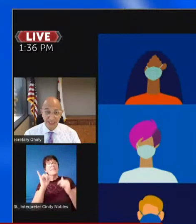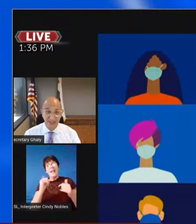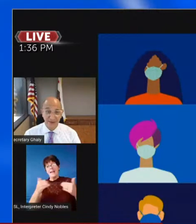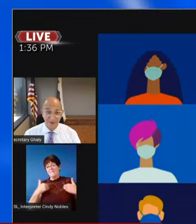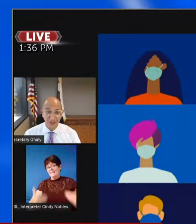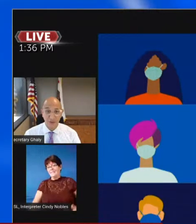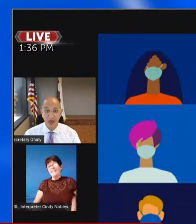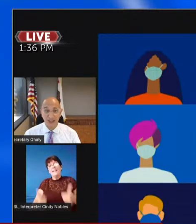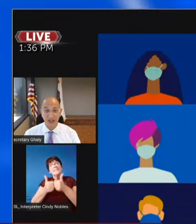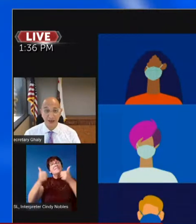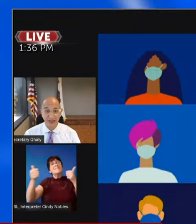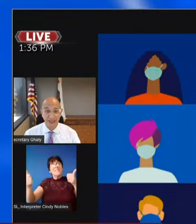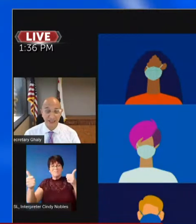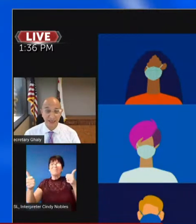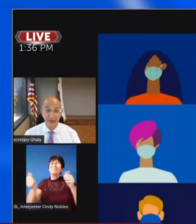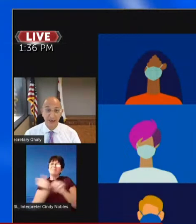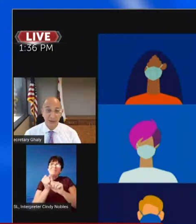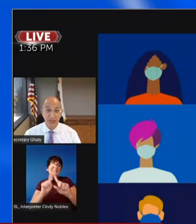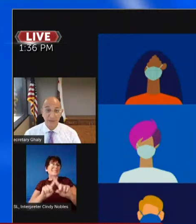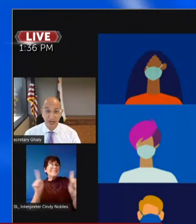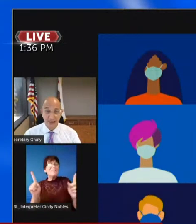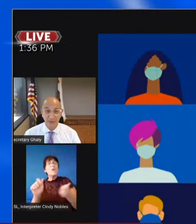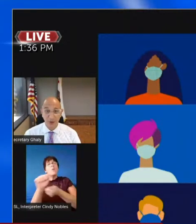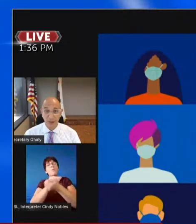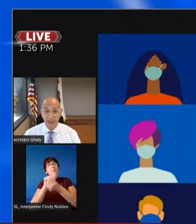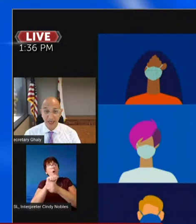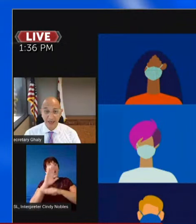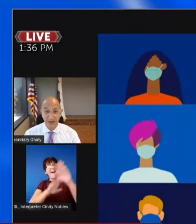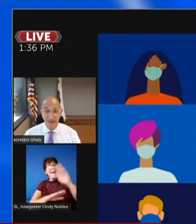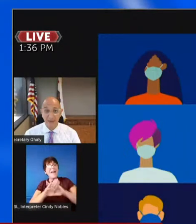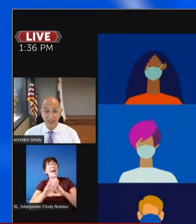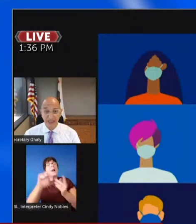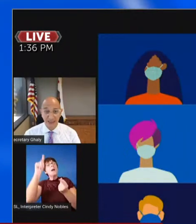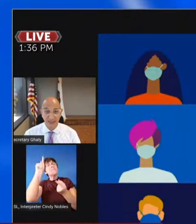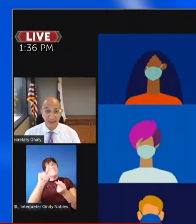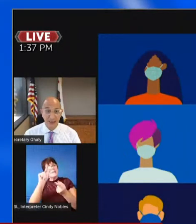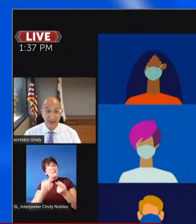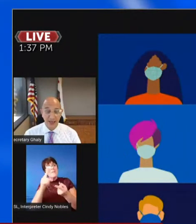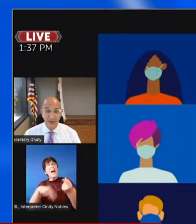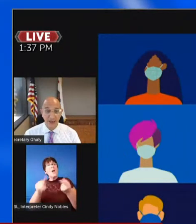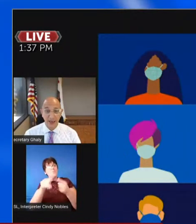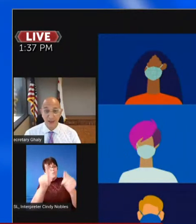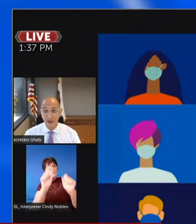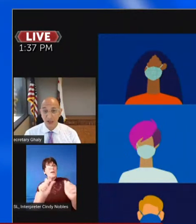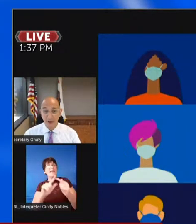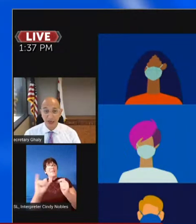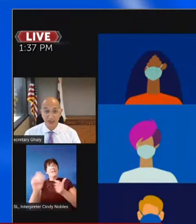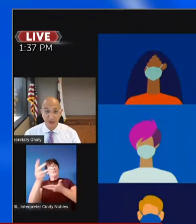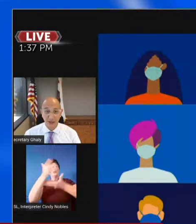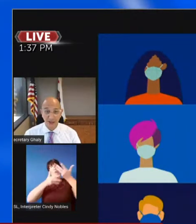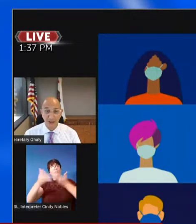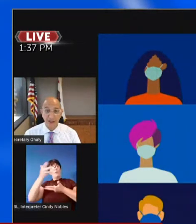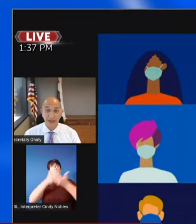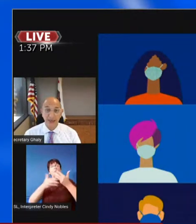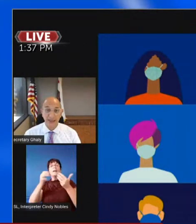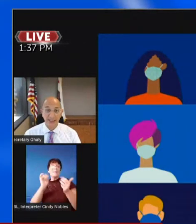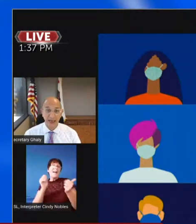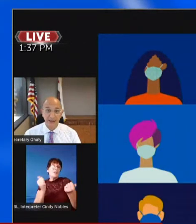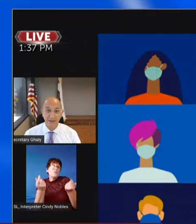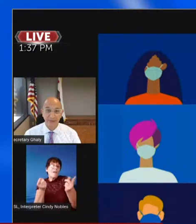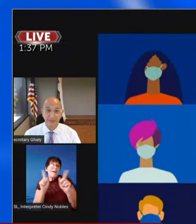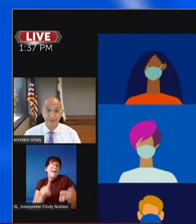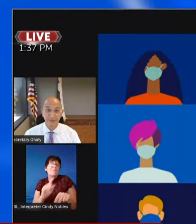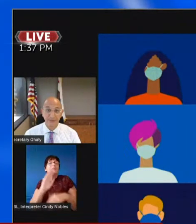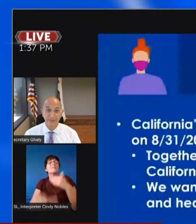then makes a difference, washing our hands and minimizing when we can the mixing that could otherwise occur. Next